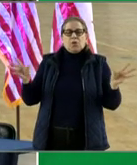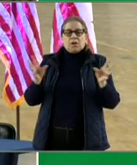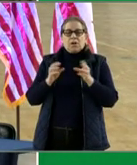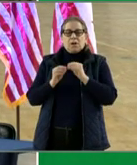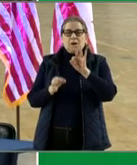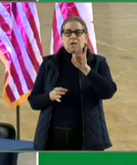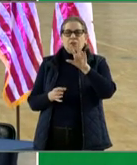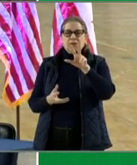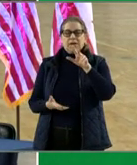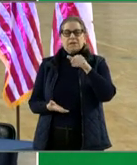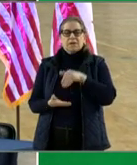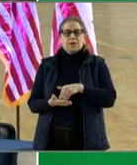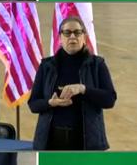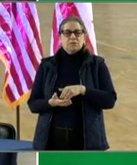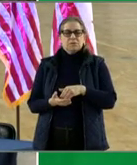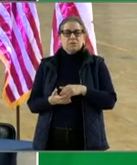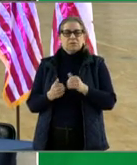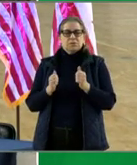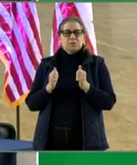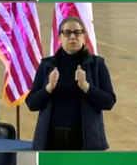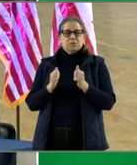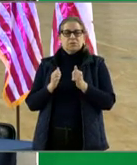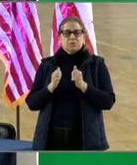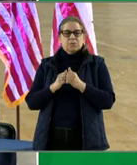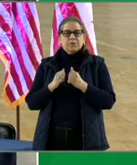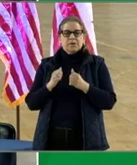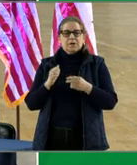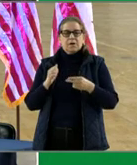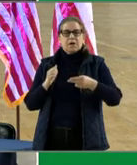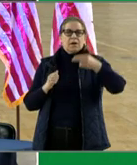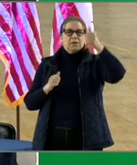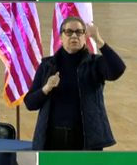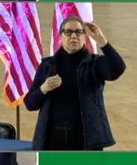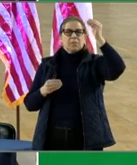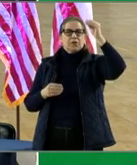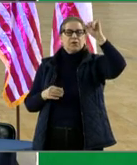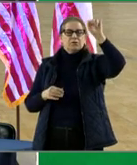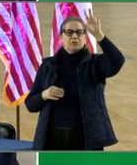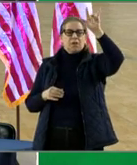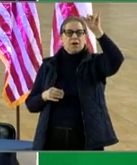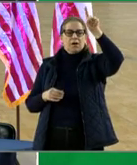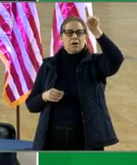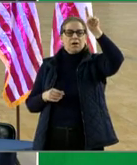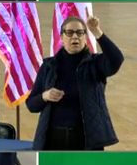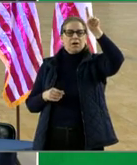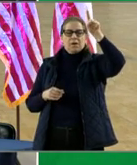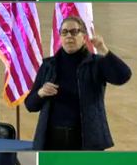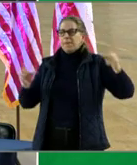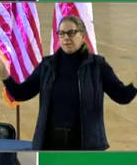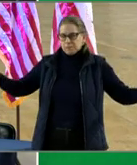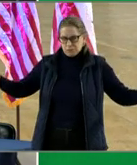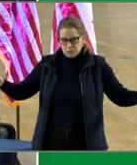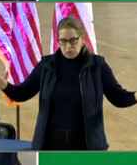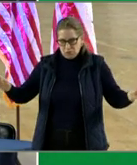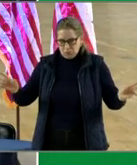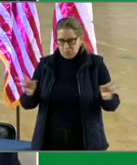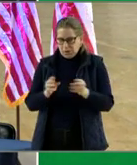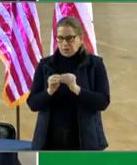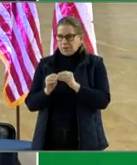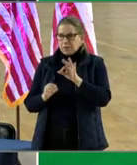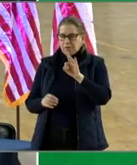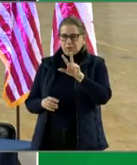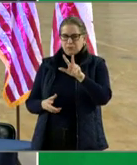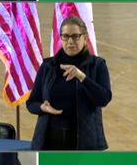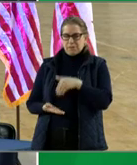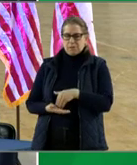93,000 throughout the length of it. No estimation on the peak, when the peak number of cases will occur. You should only refer to the slide